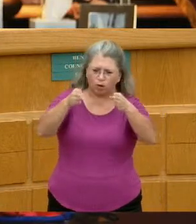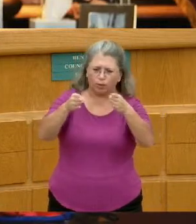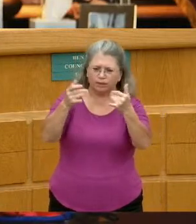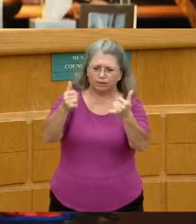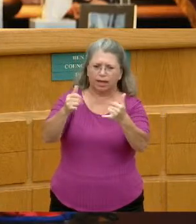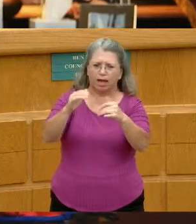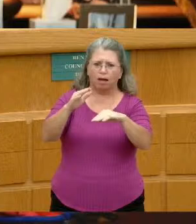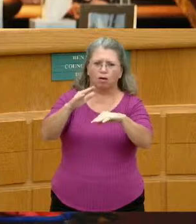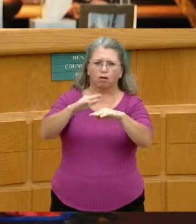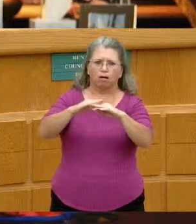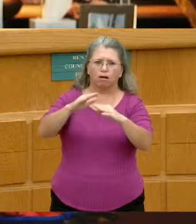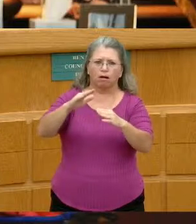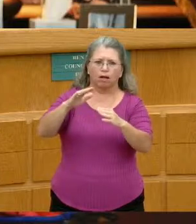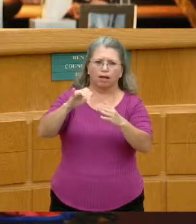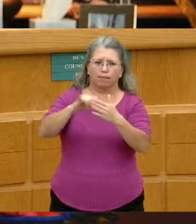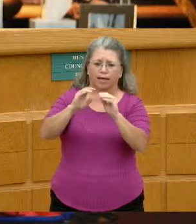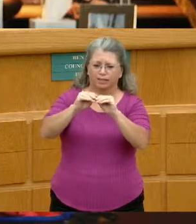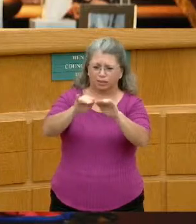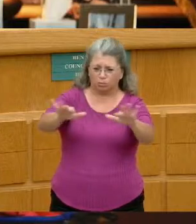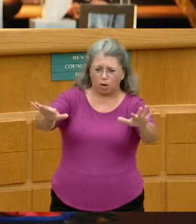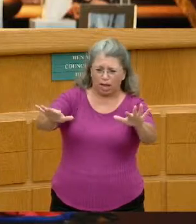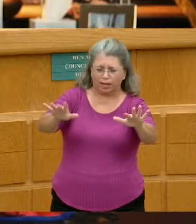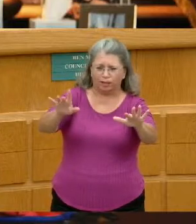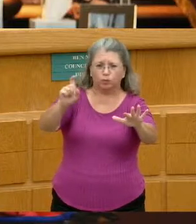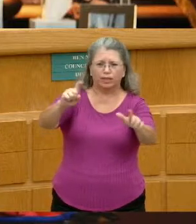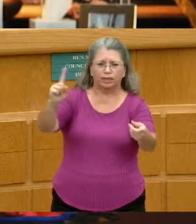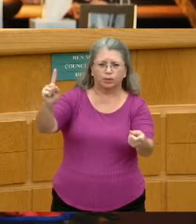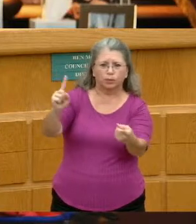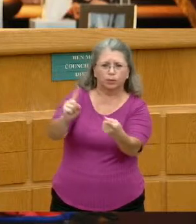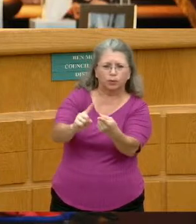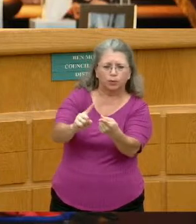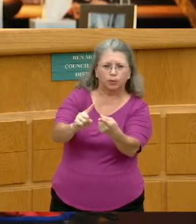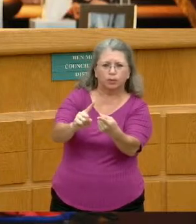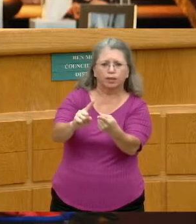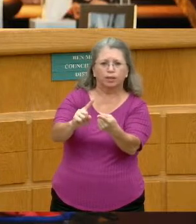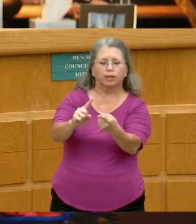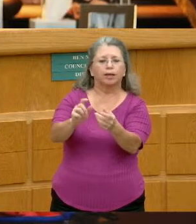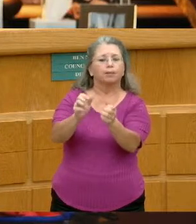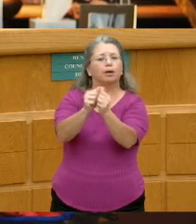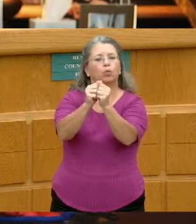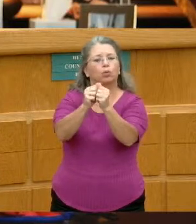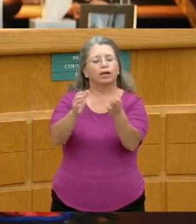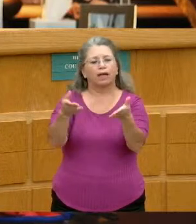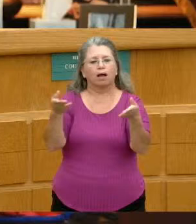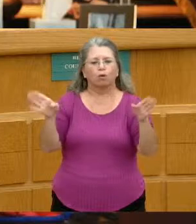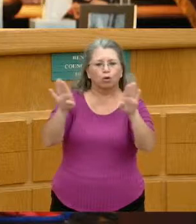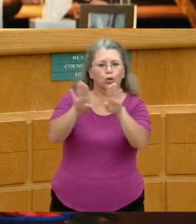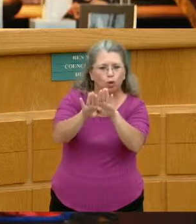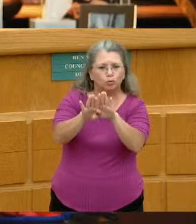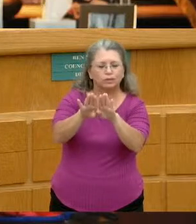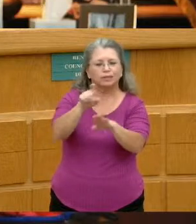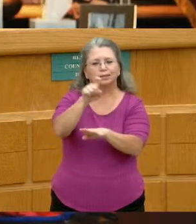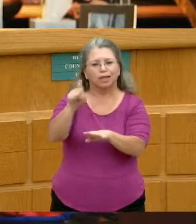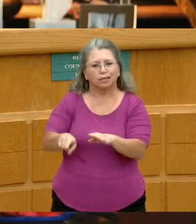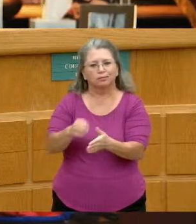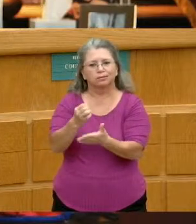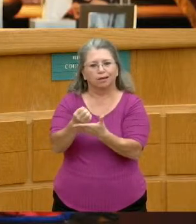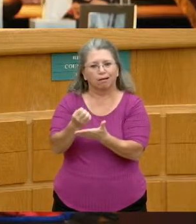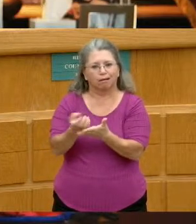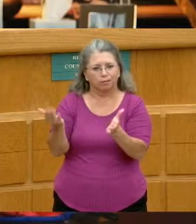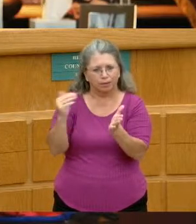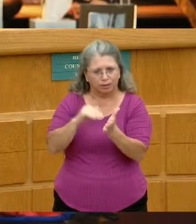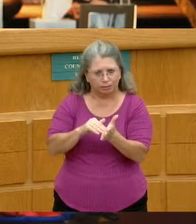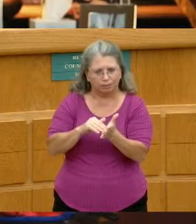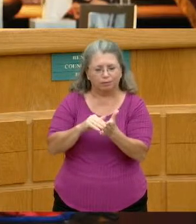this time, we want to do it without closing down Texas again. As I've